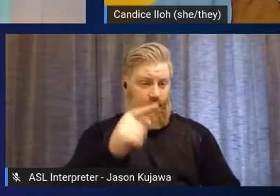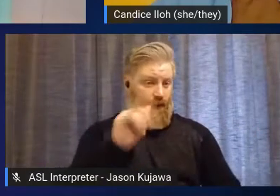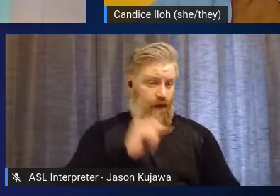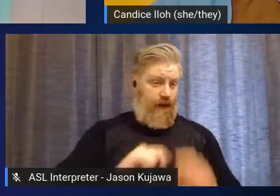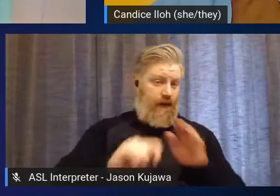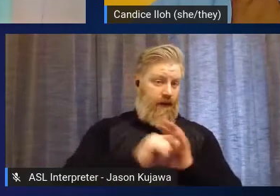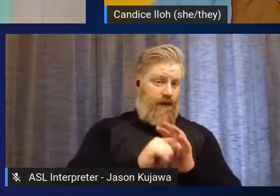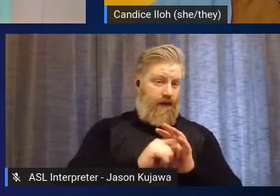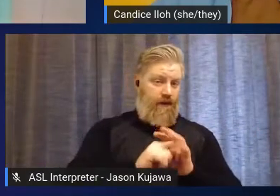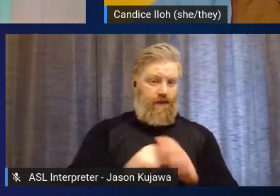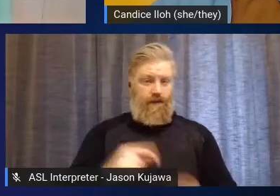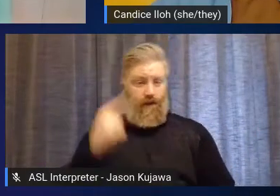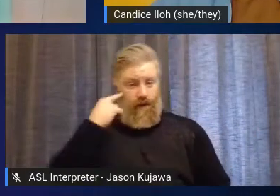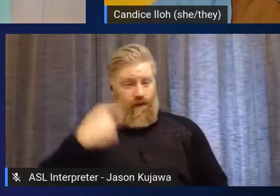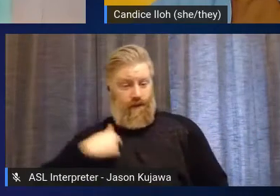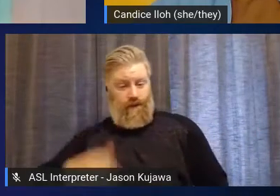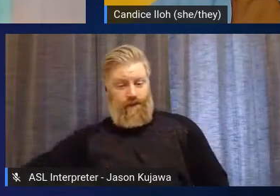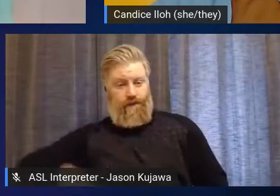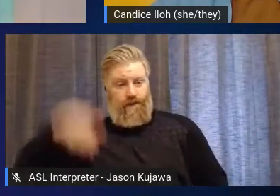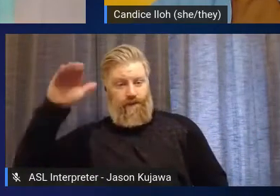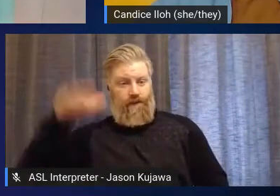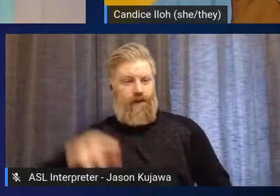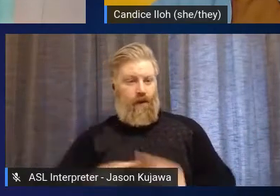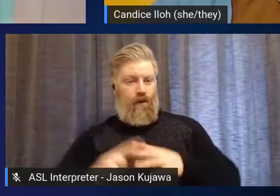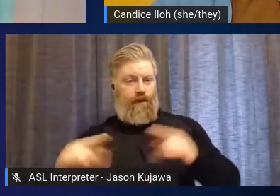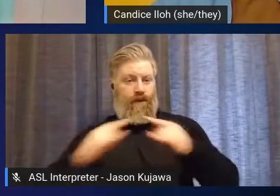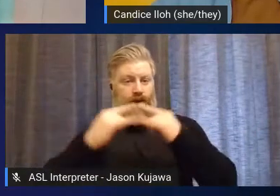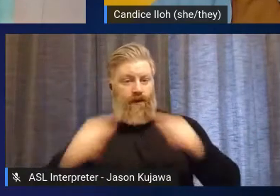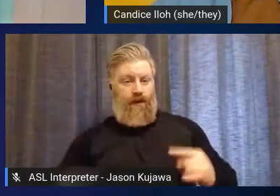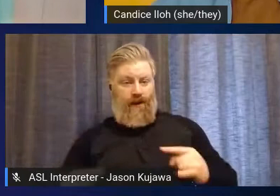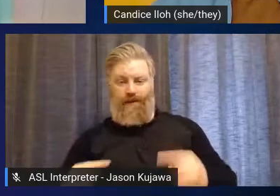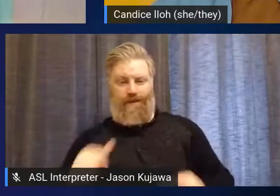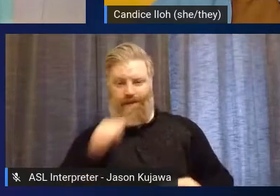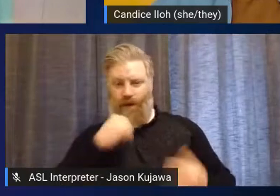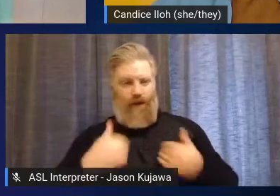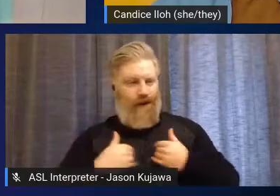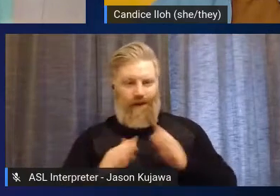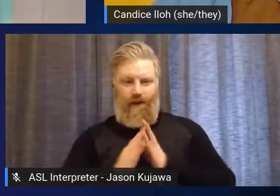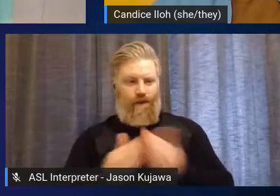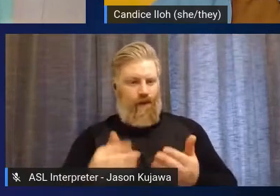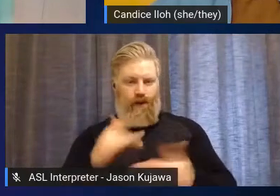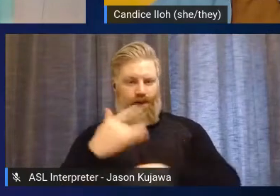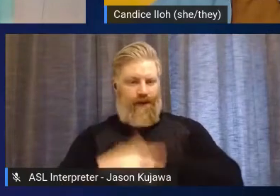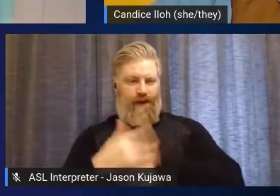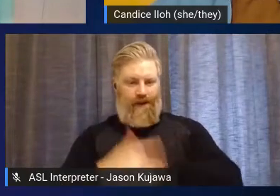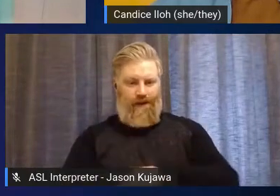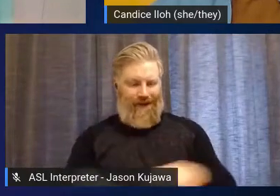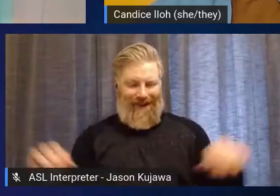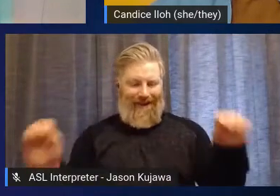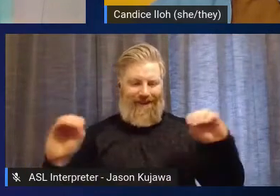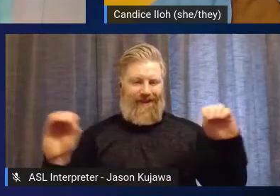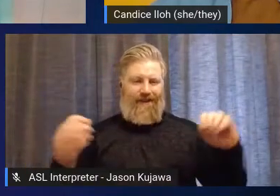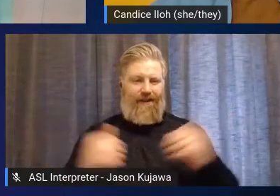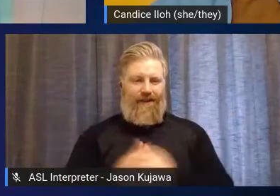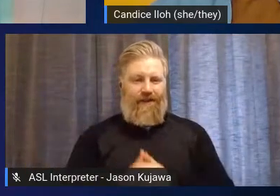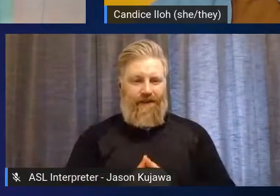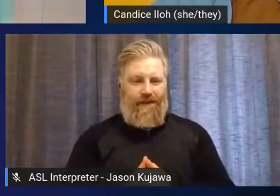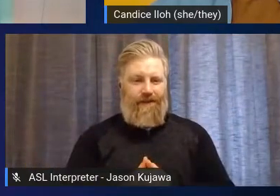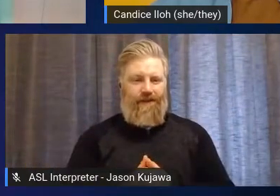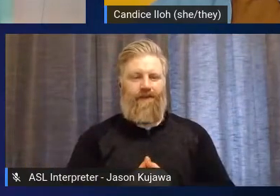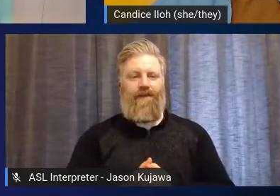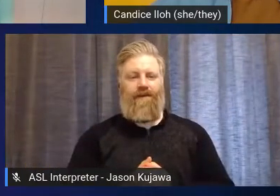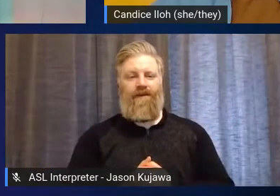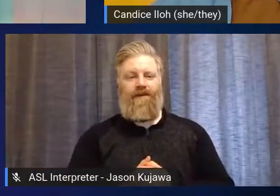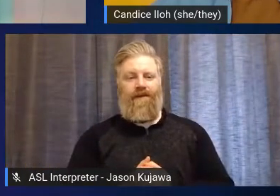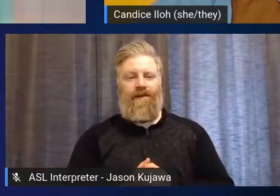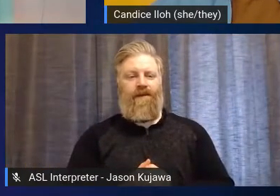were not available. Me growing up in a refugee camp in Kenya. So there was no book of any type of that was available to